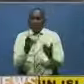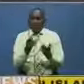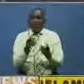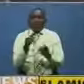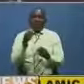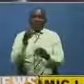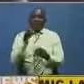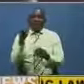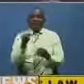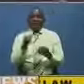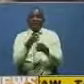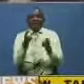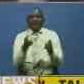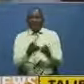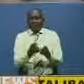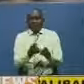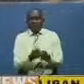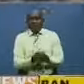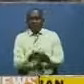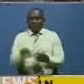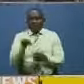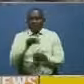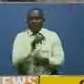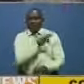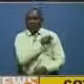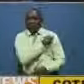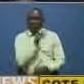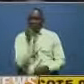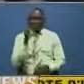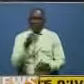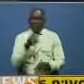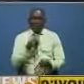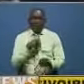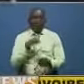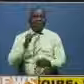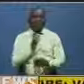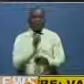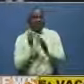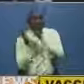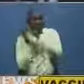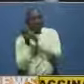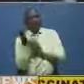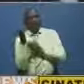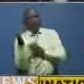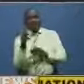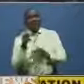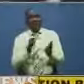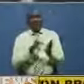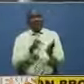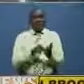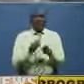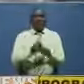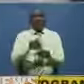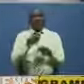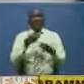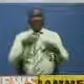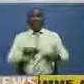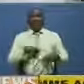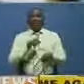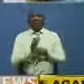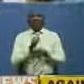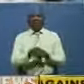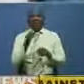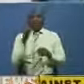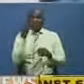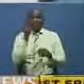Kwanta Regional Hospital. All the hospitals will have staff accommodation for medical doctors, nurses and other health workers.